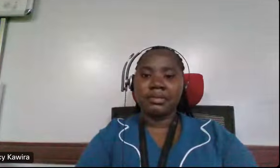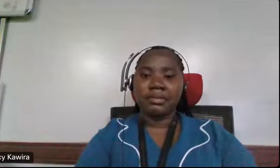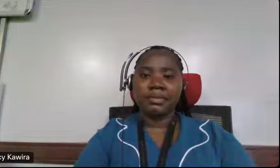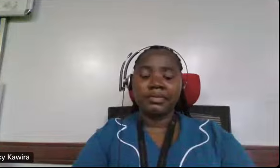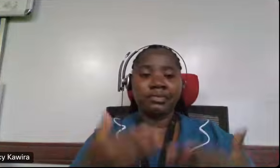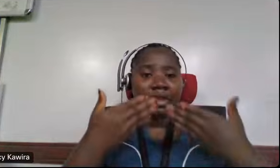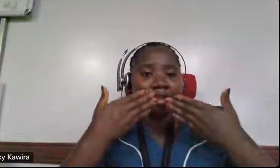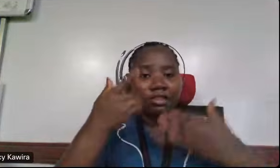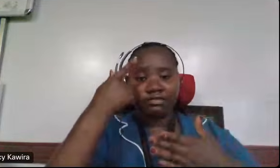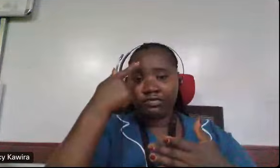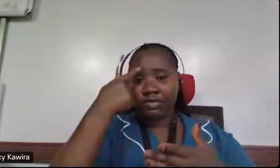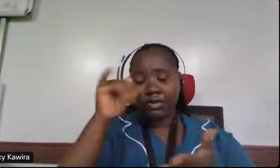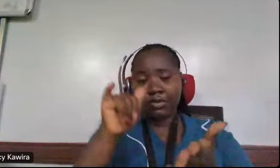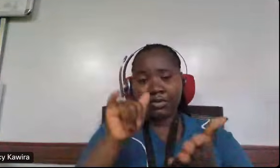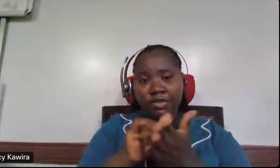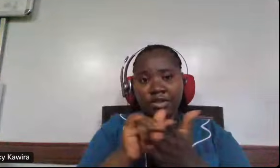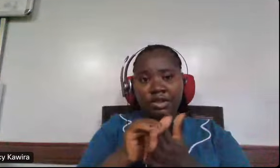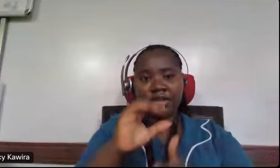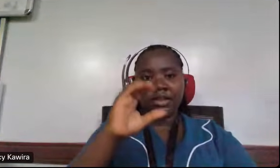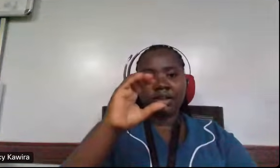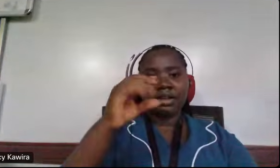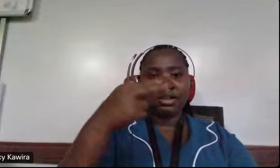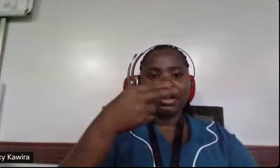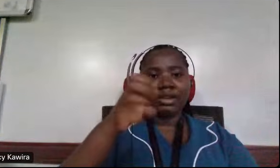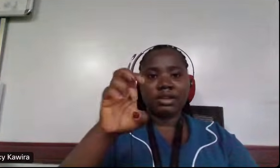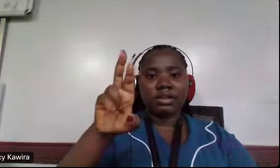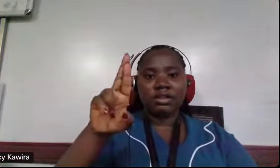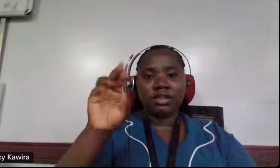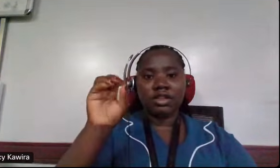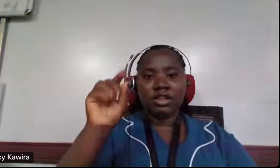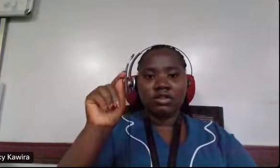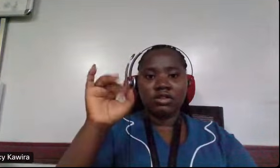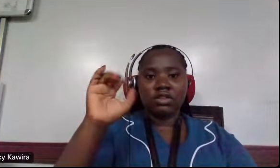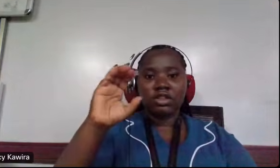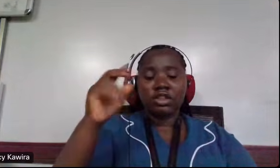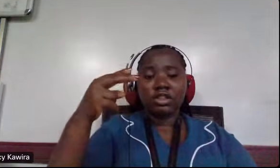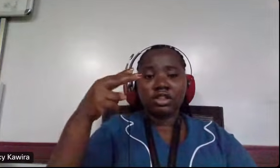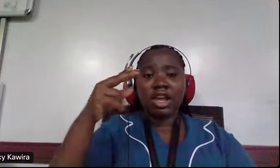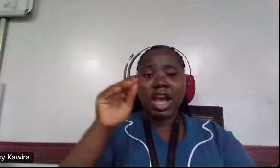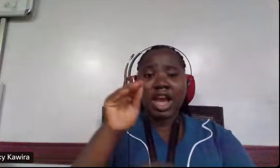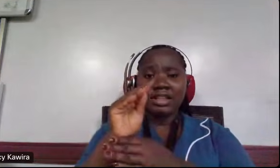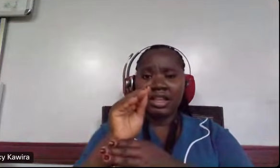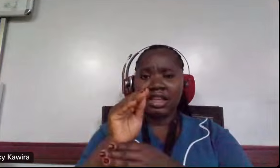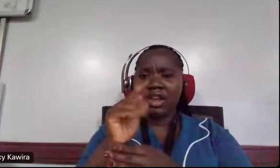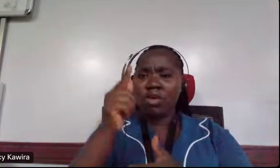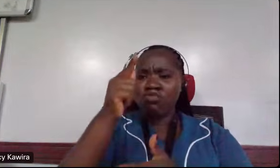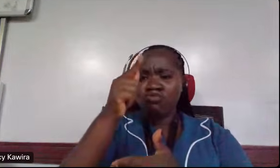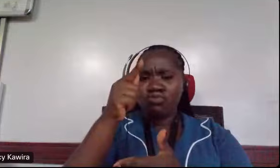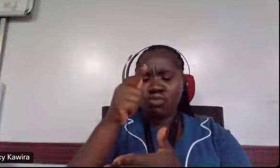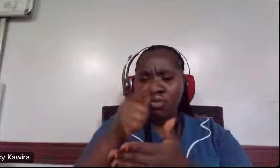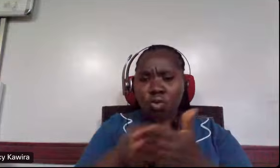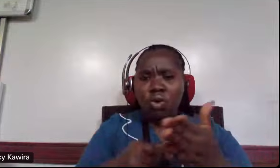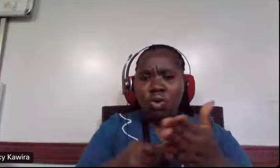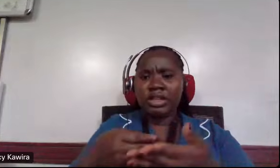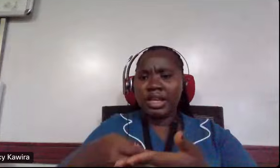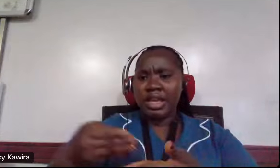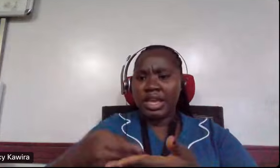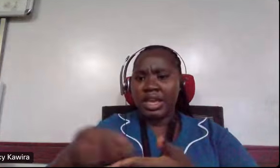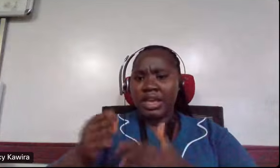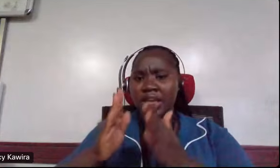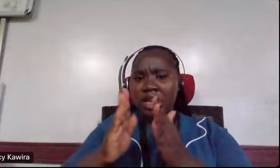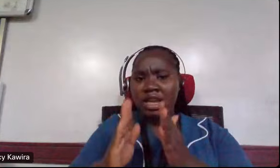that. Cherotich is asking, how can individuals like sale people who earn commission claim expenses not supported by ETIMS?